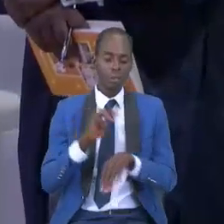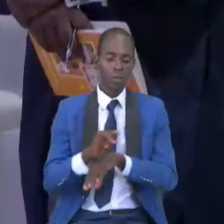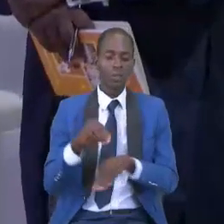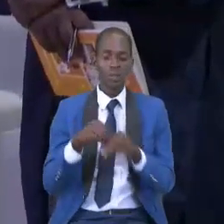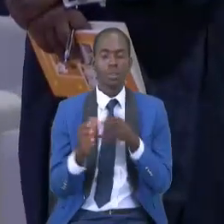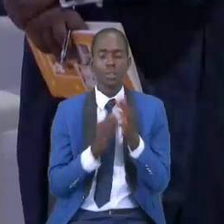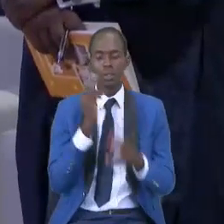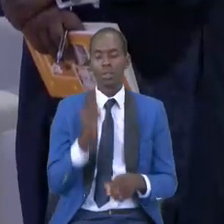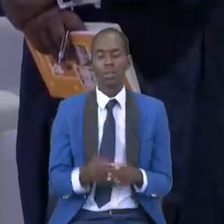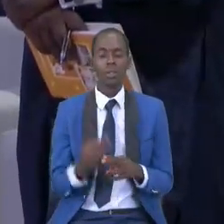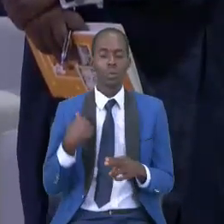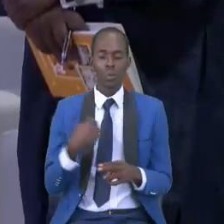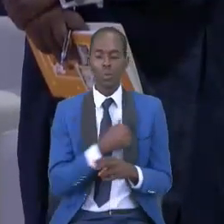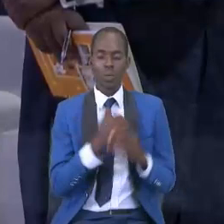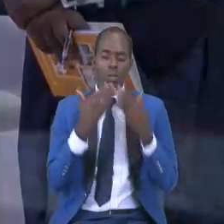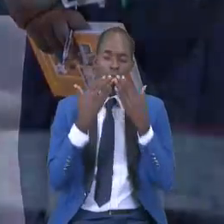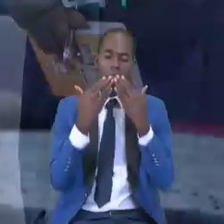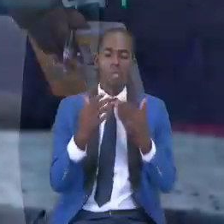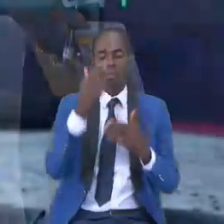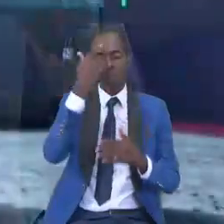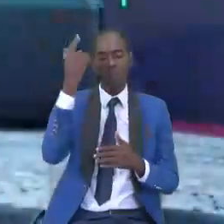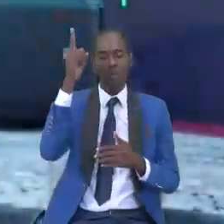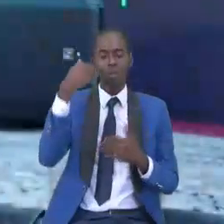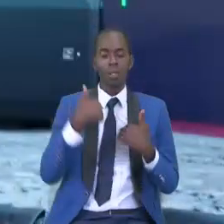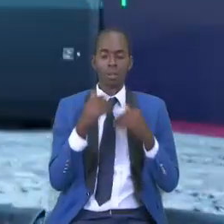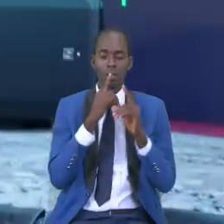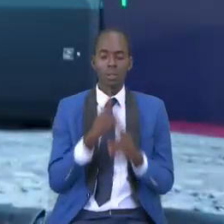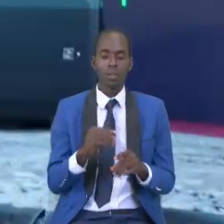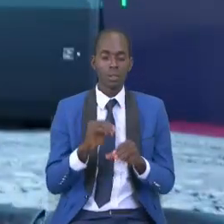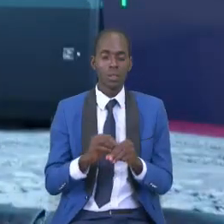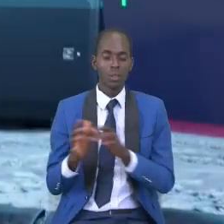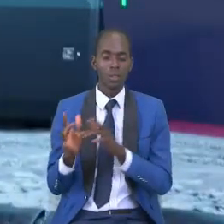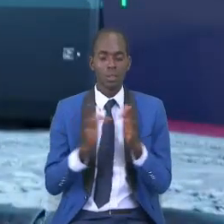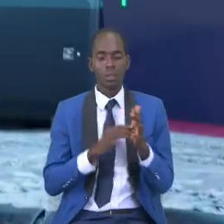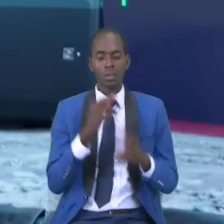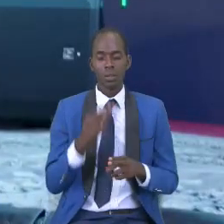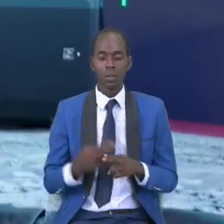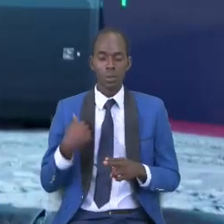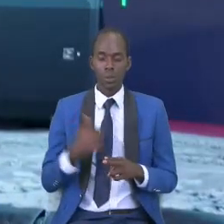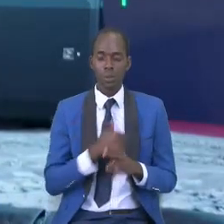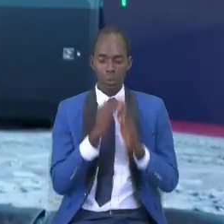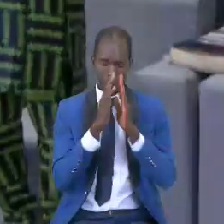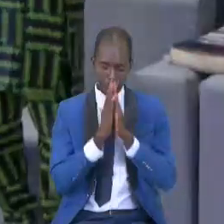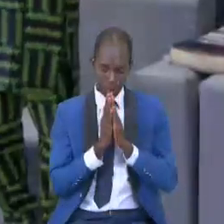name. We thank you because we know you have answered. In Jesus' name we